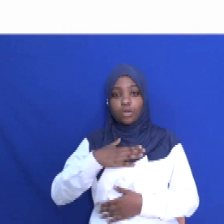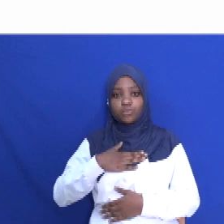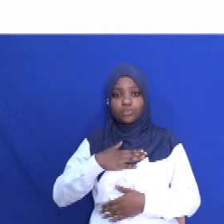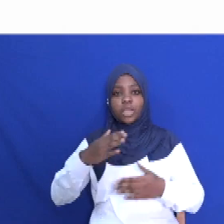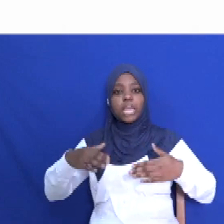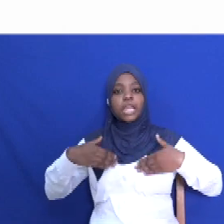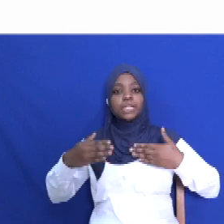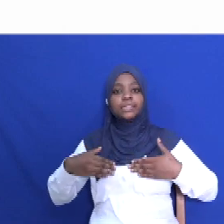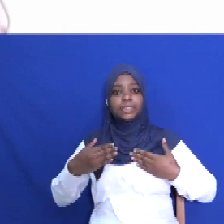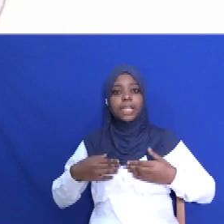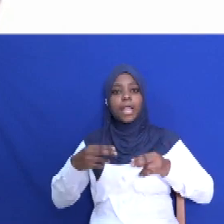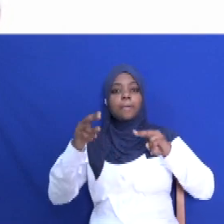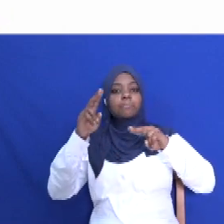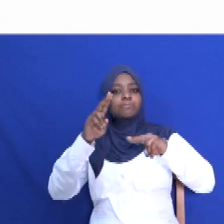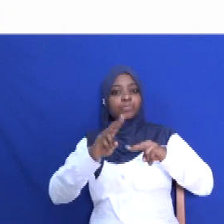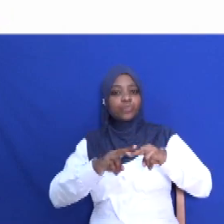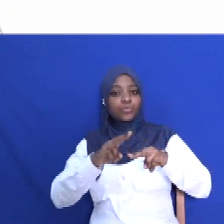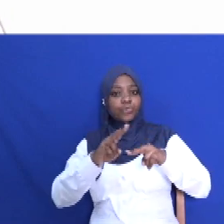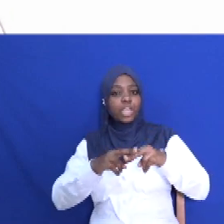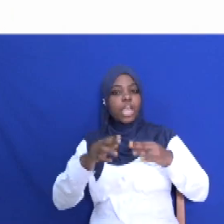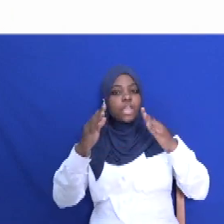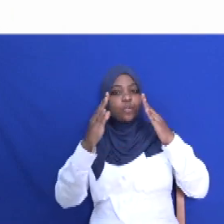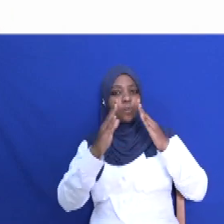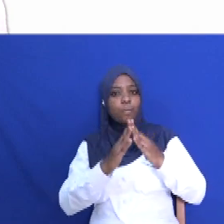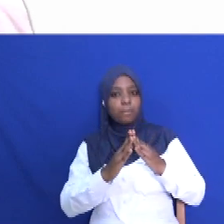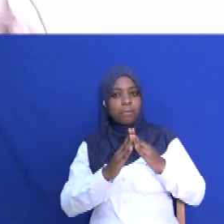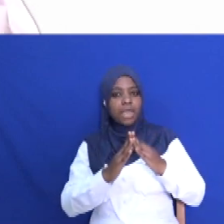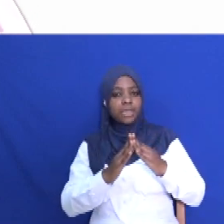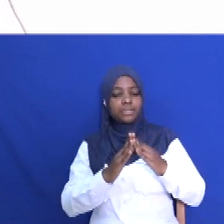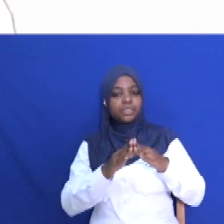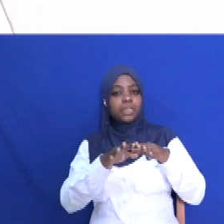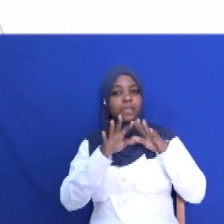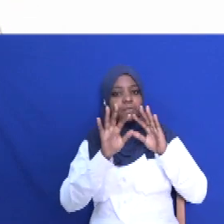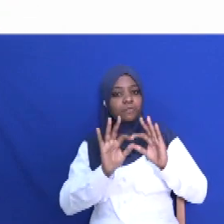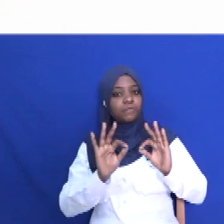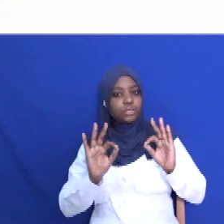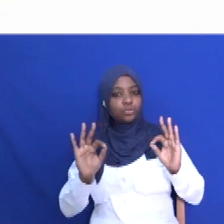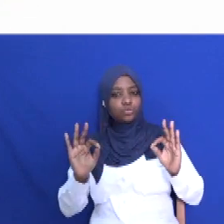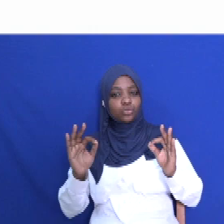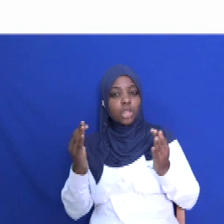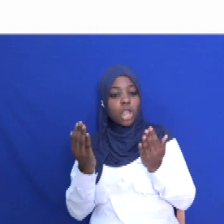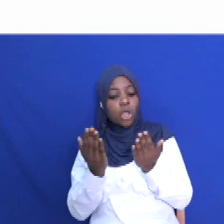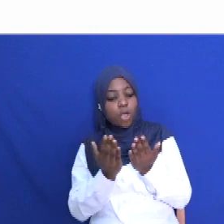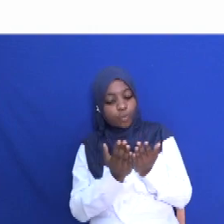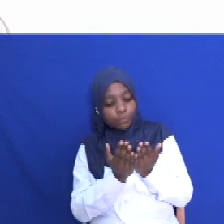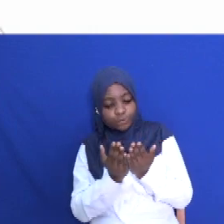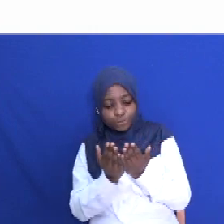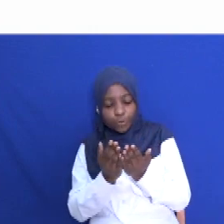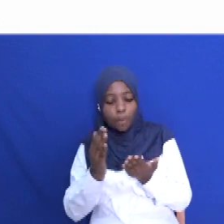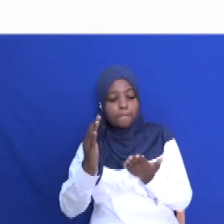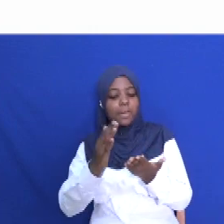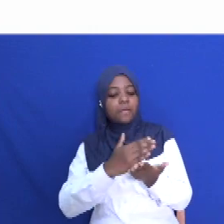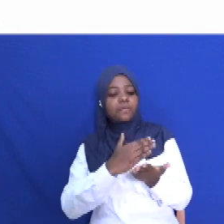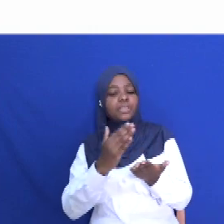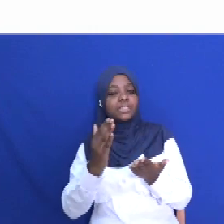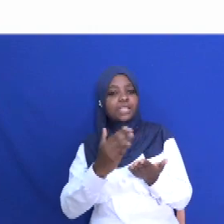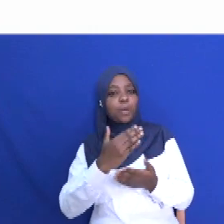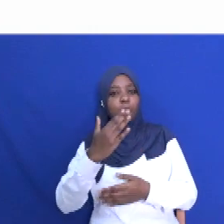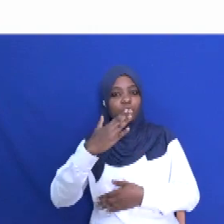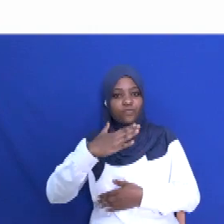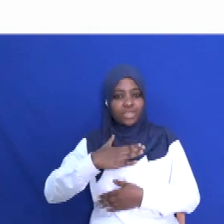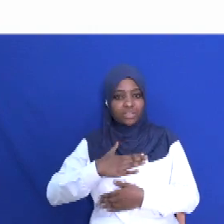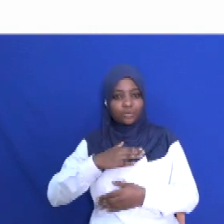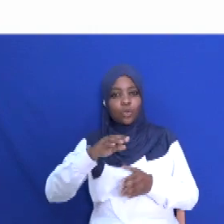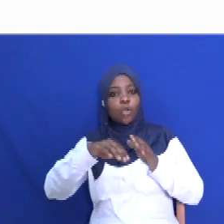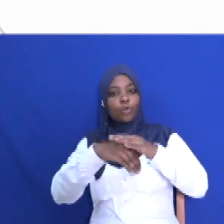books, clean your hands with the water and soap every time.